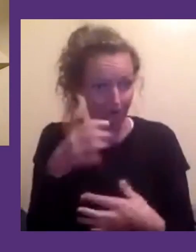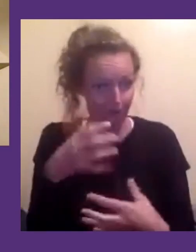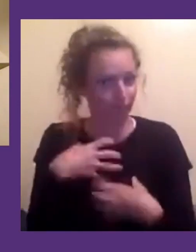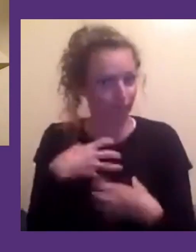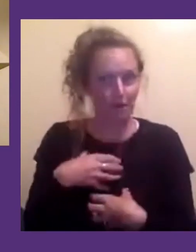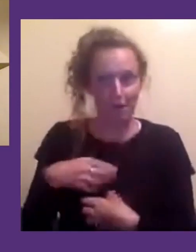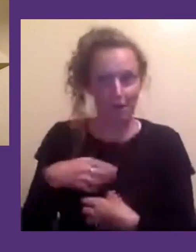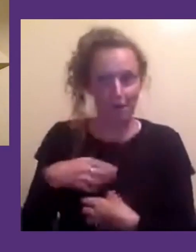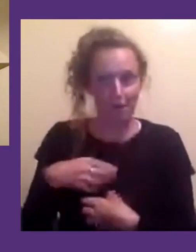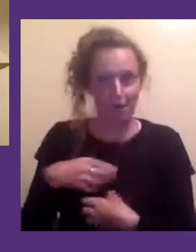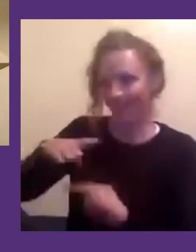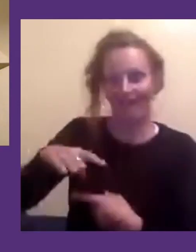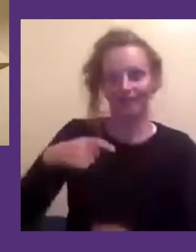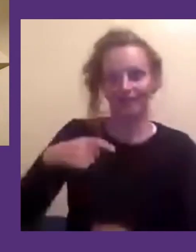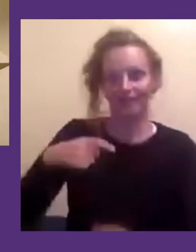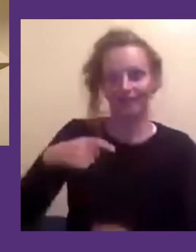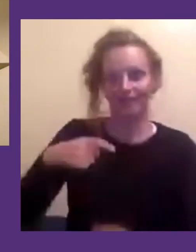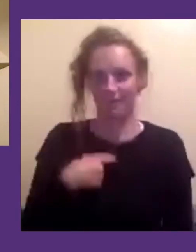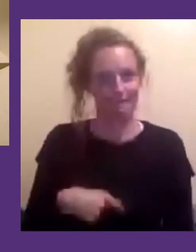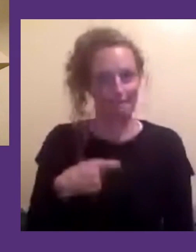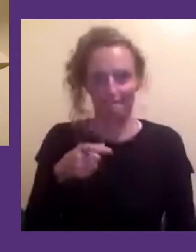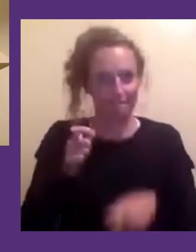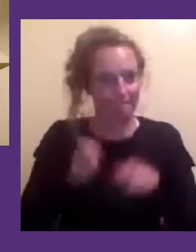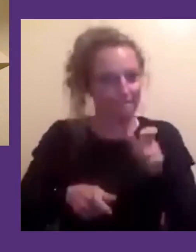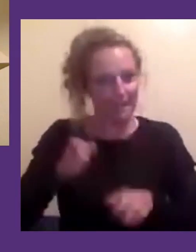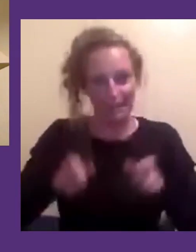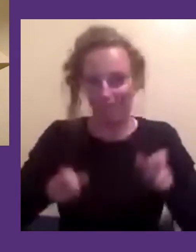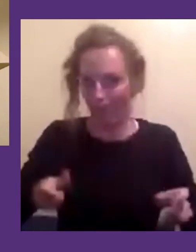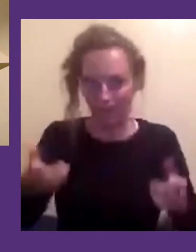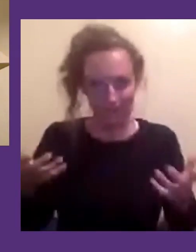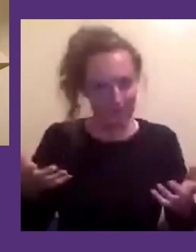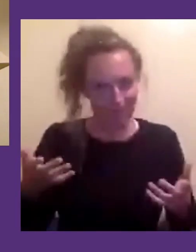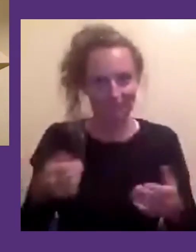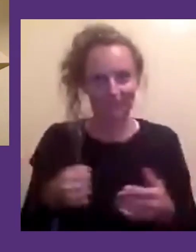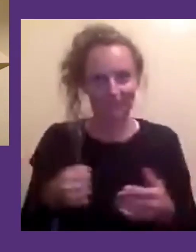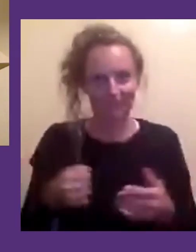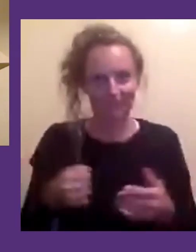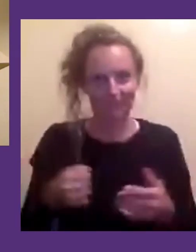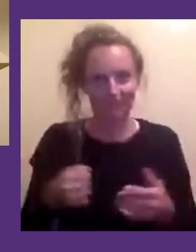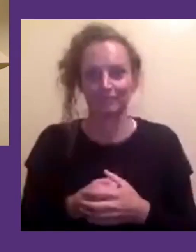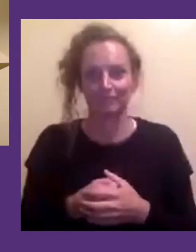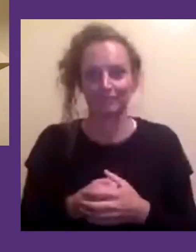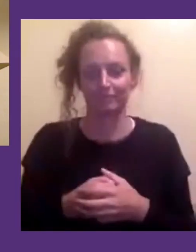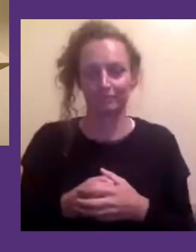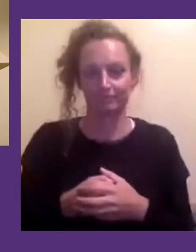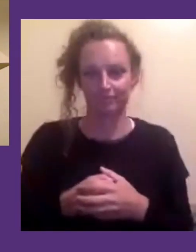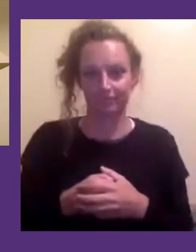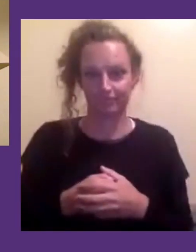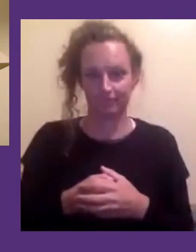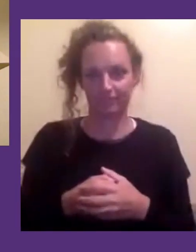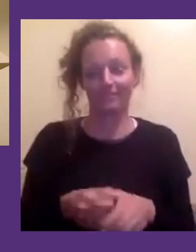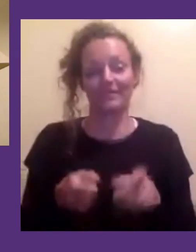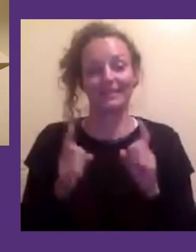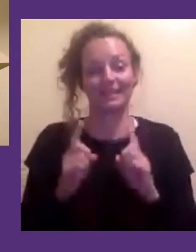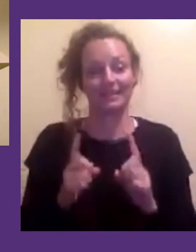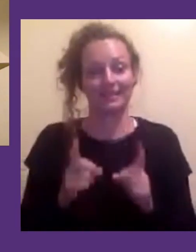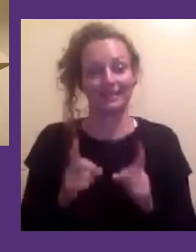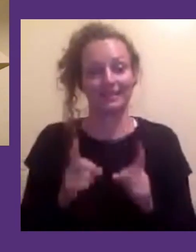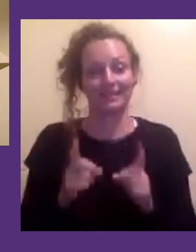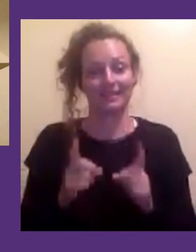a minute. We are just people. And that is the conclusion you come